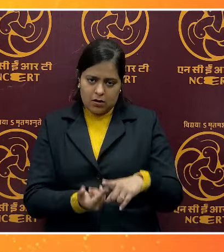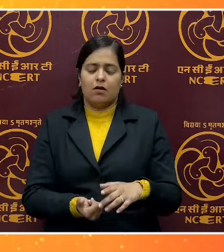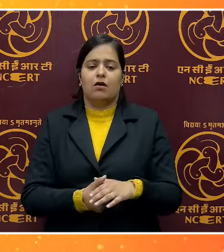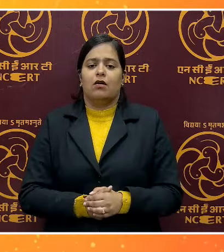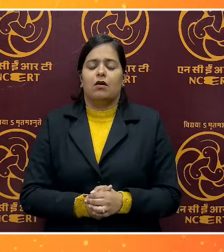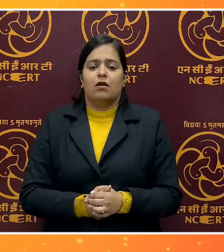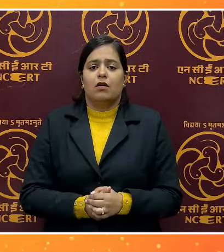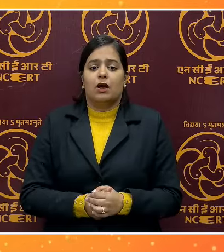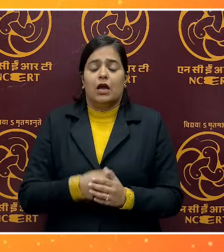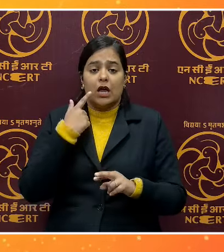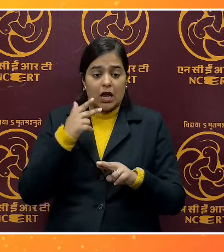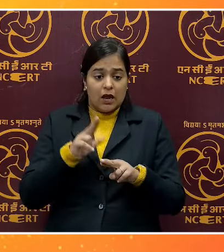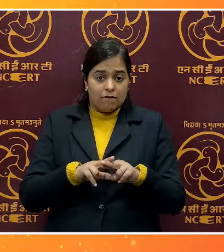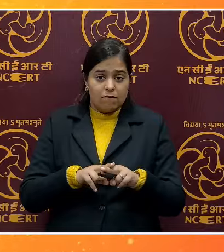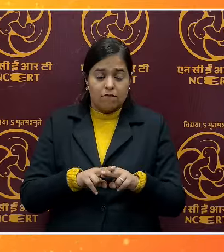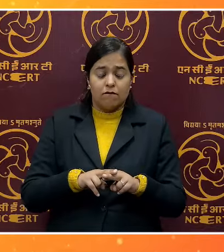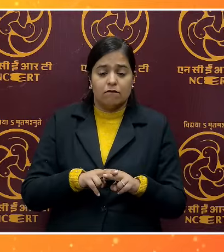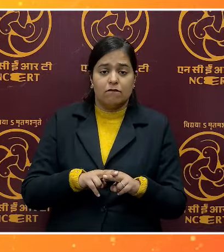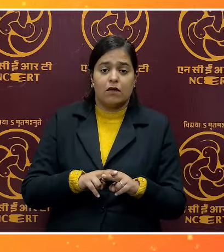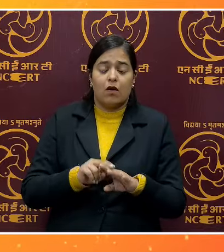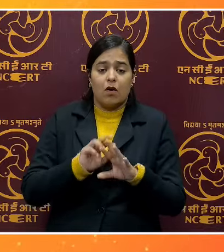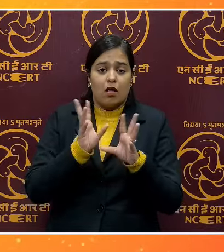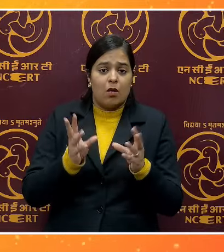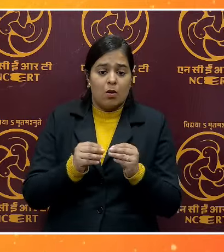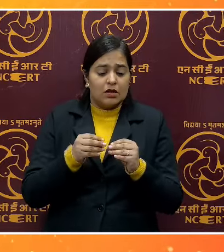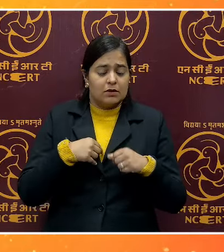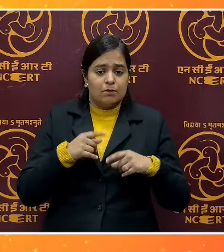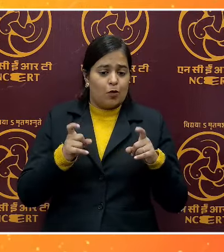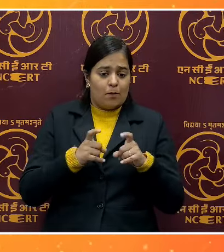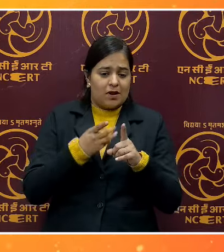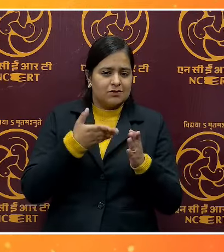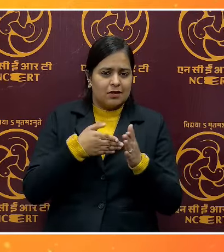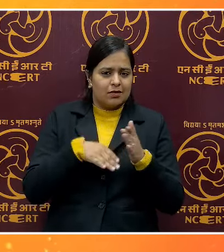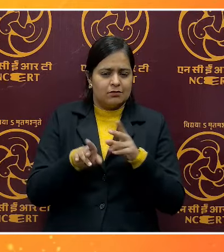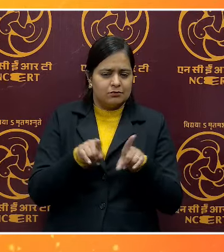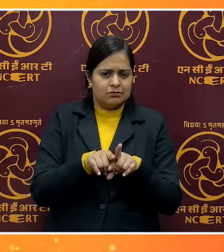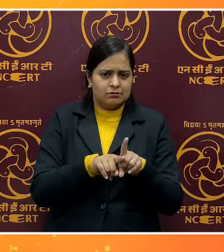in case of anionic species like that in this complex,